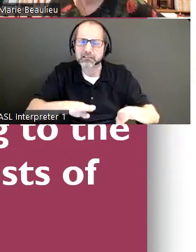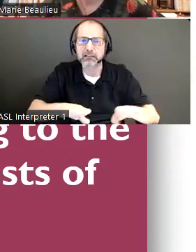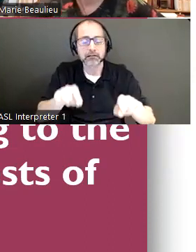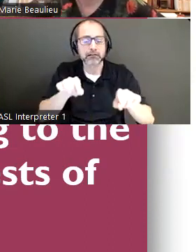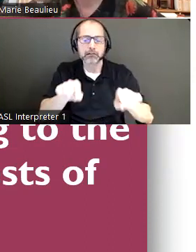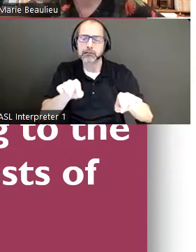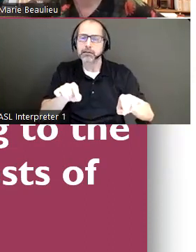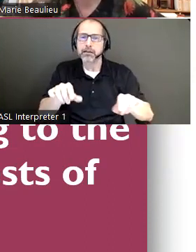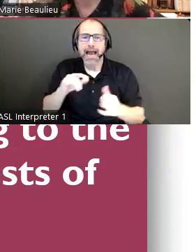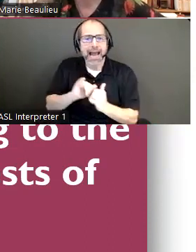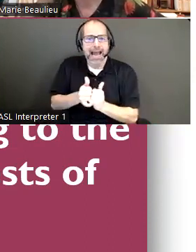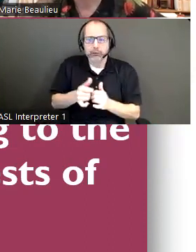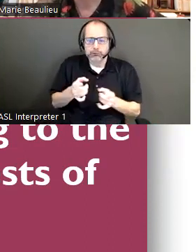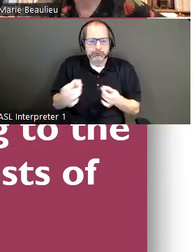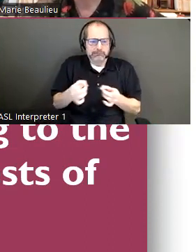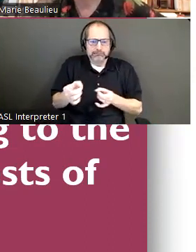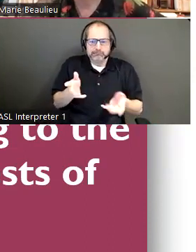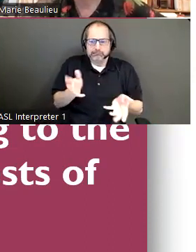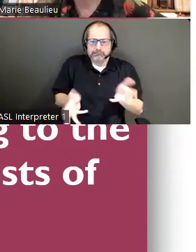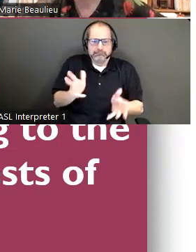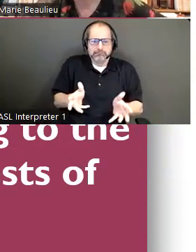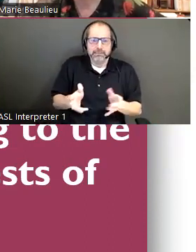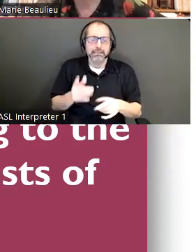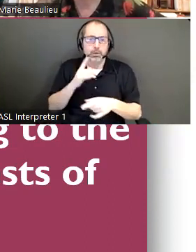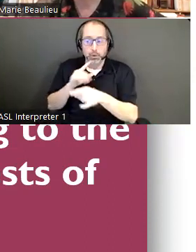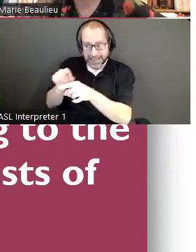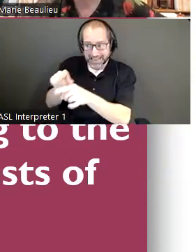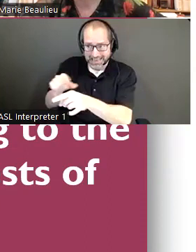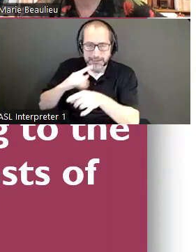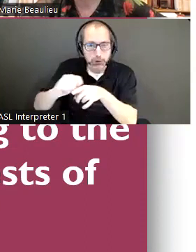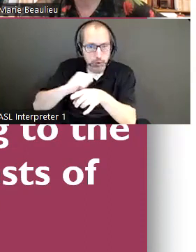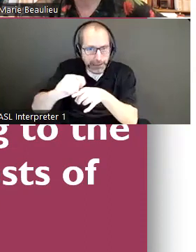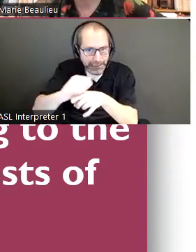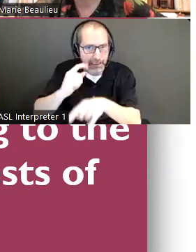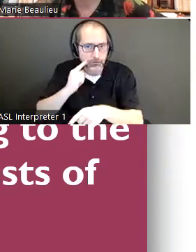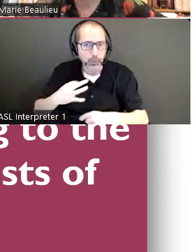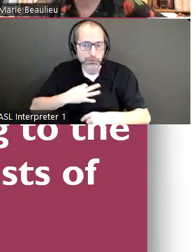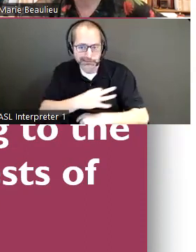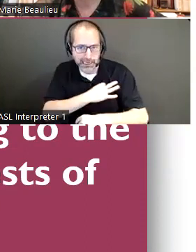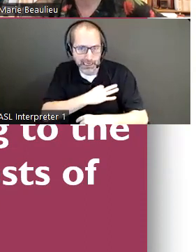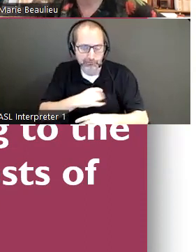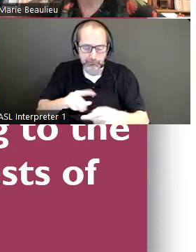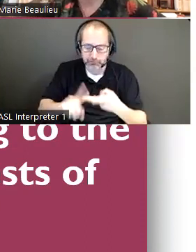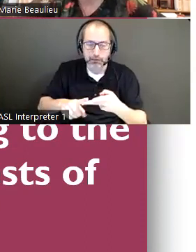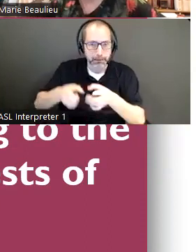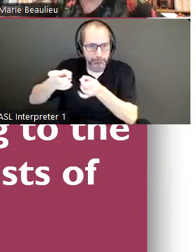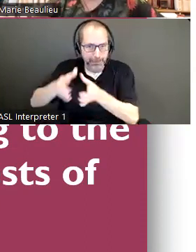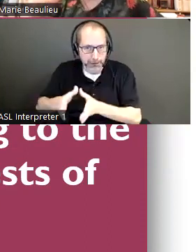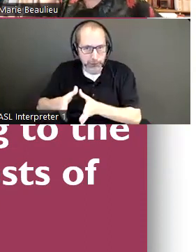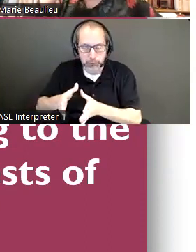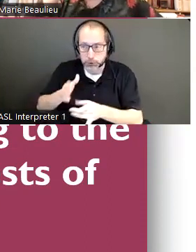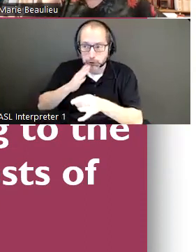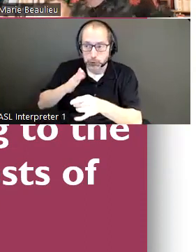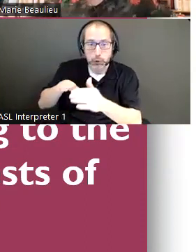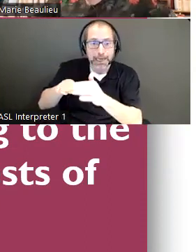according to in training employees and managers. So which since access to training is not